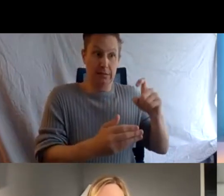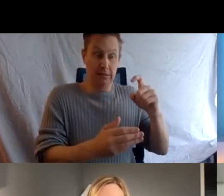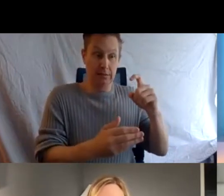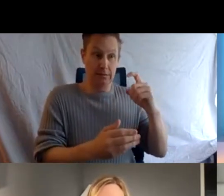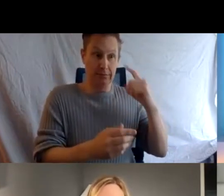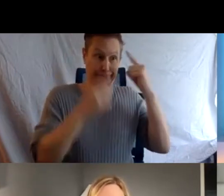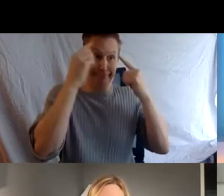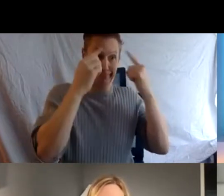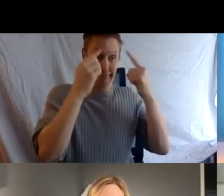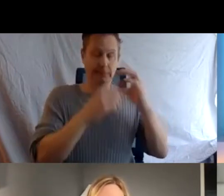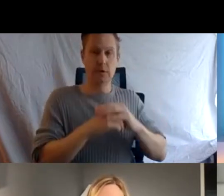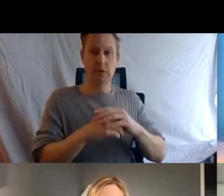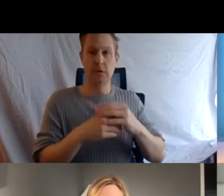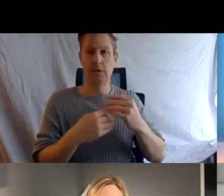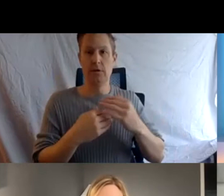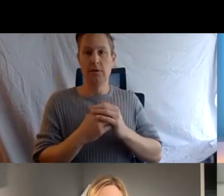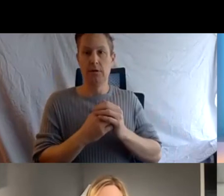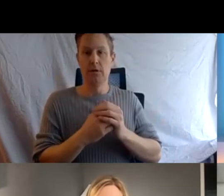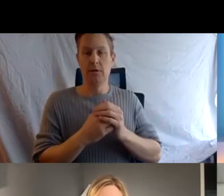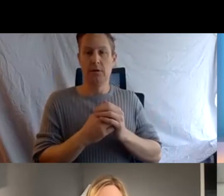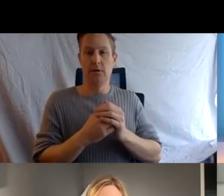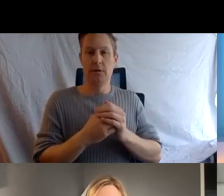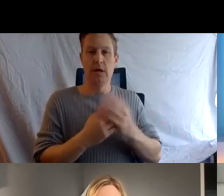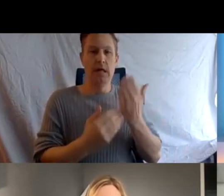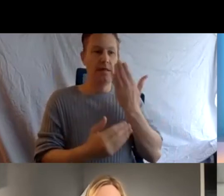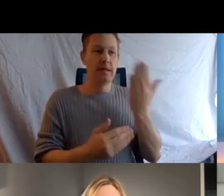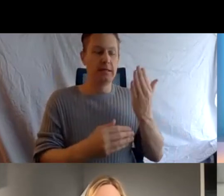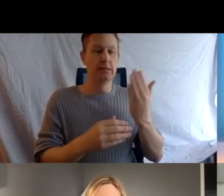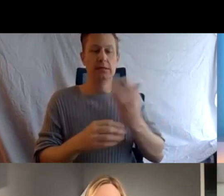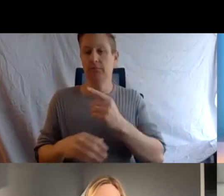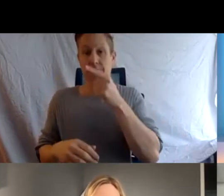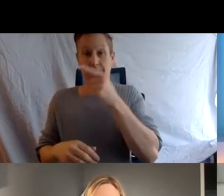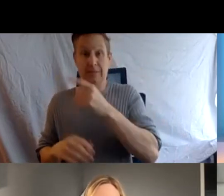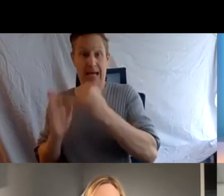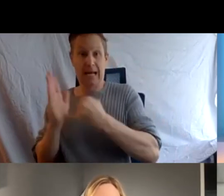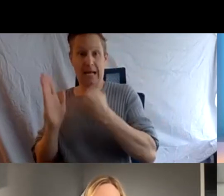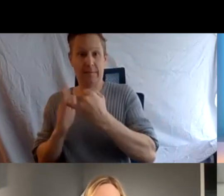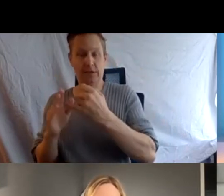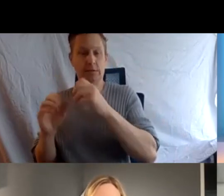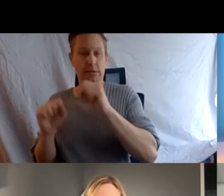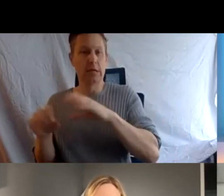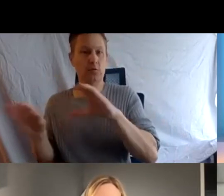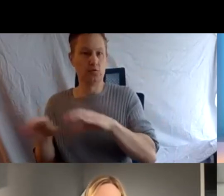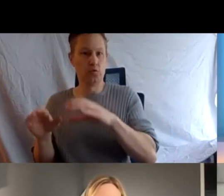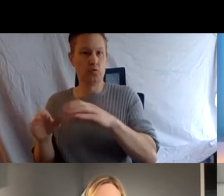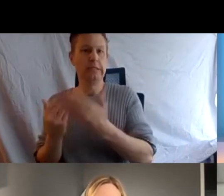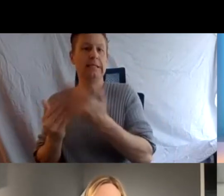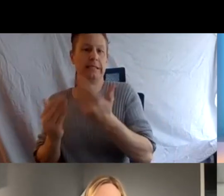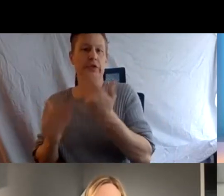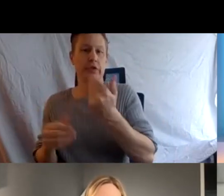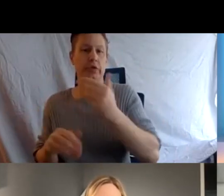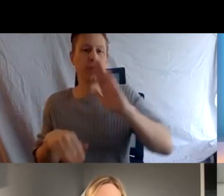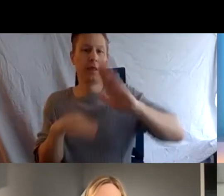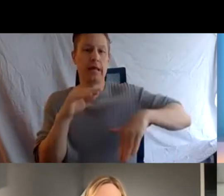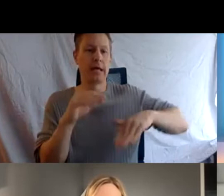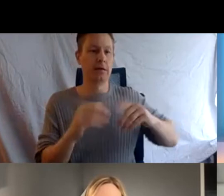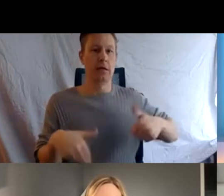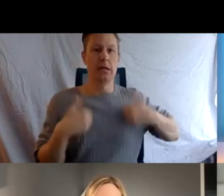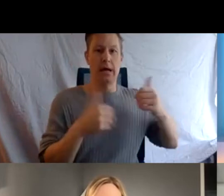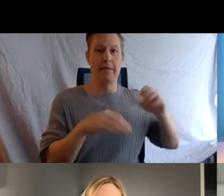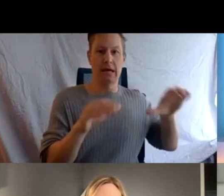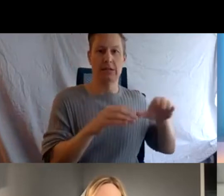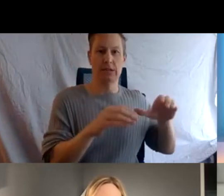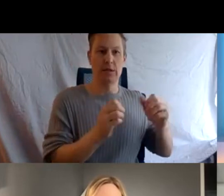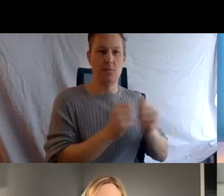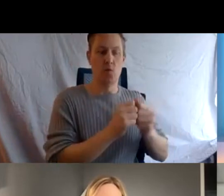like, with just things you can do in animation that you can get away with that live action could be a lot more difficult